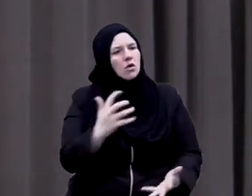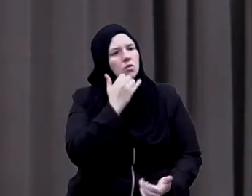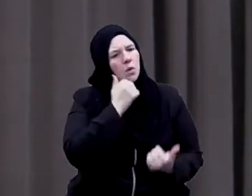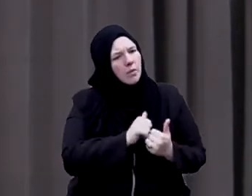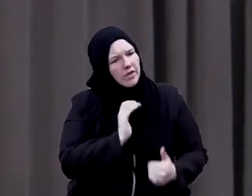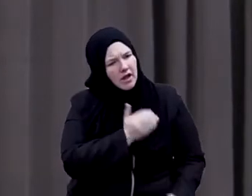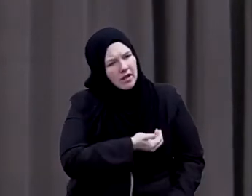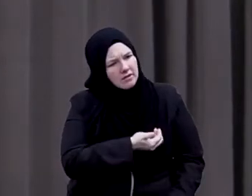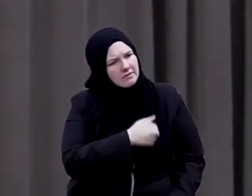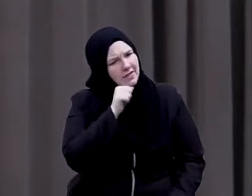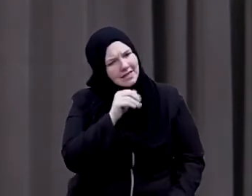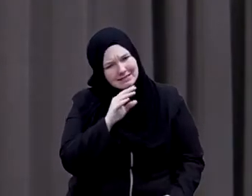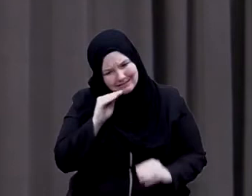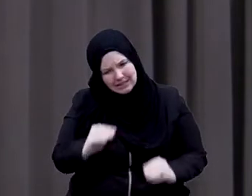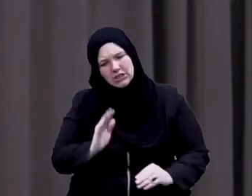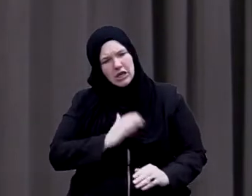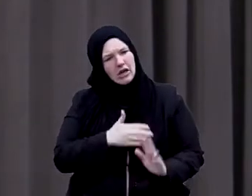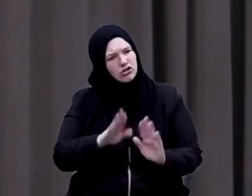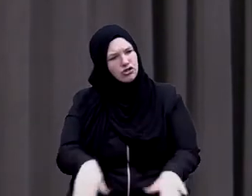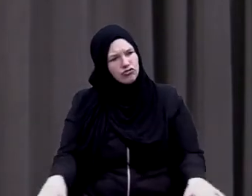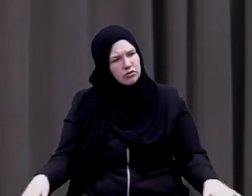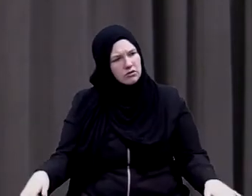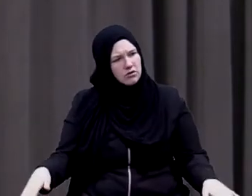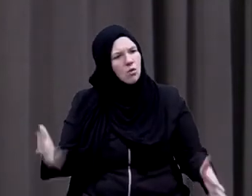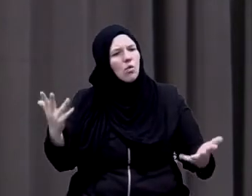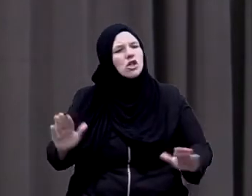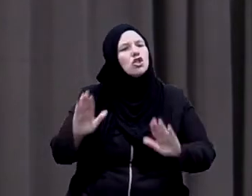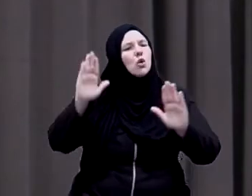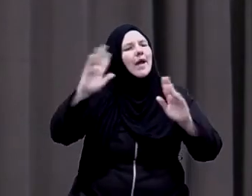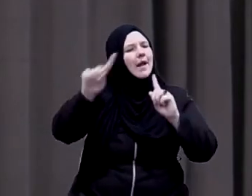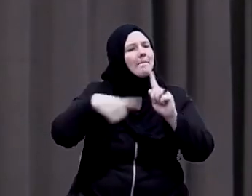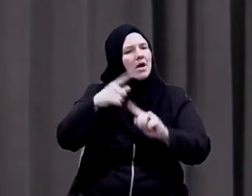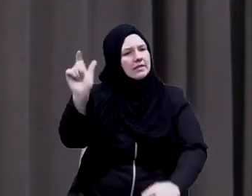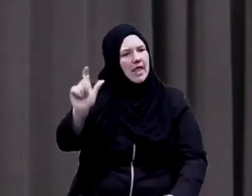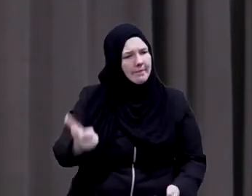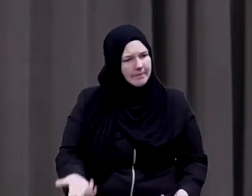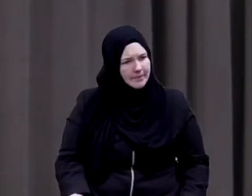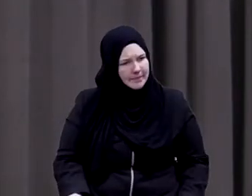not teaching our own children what is great about Islam?